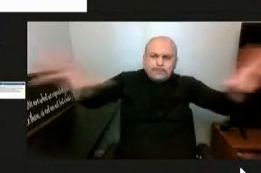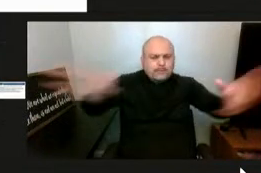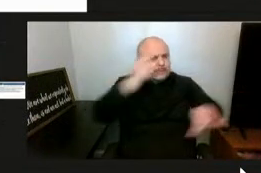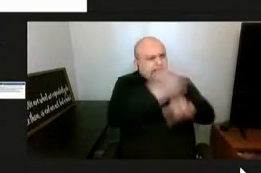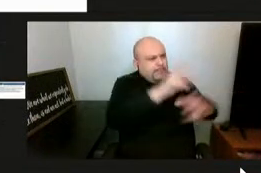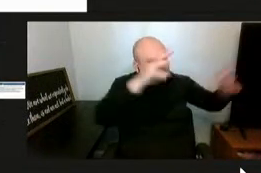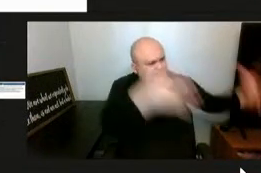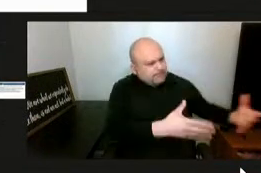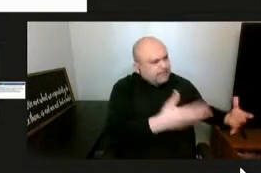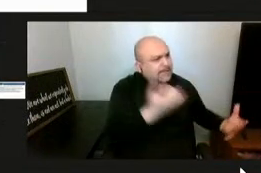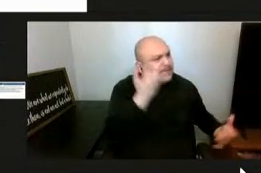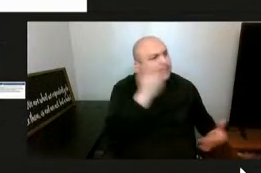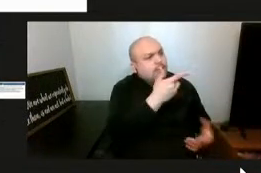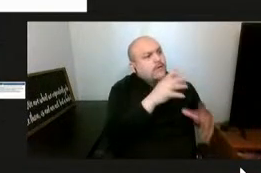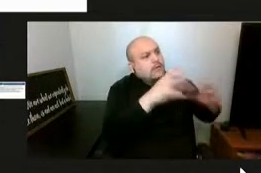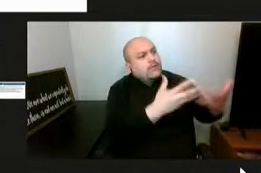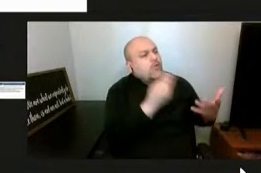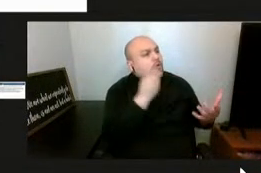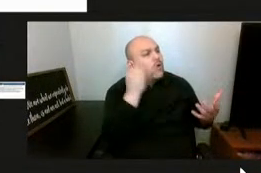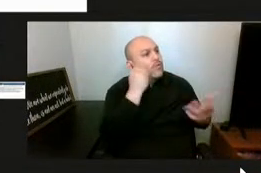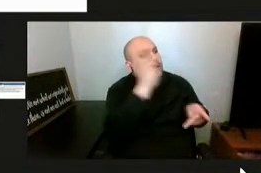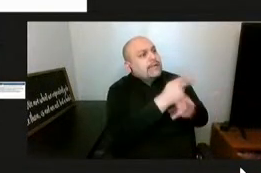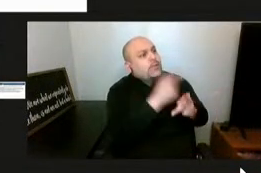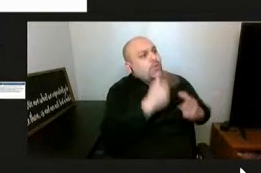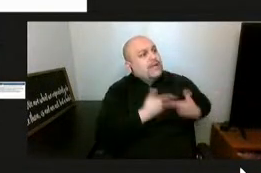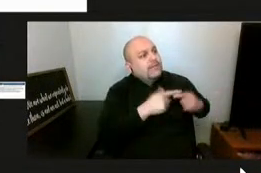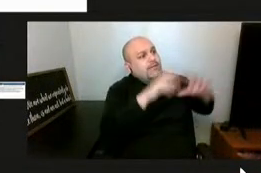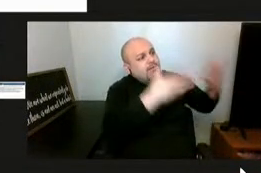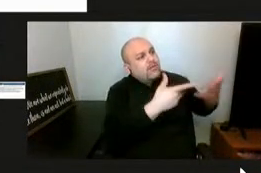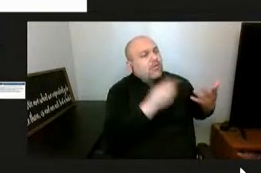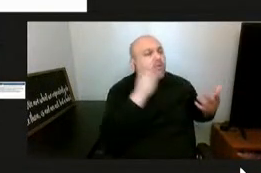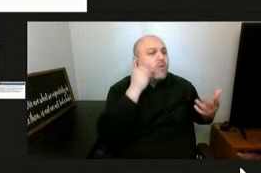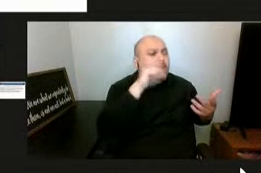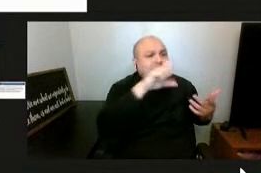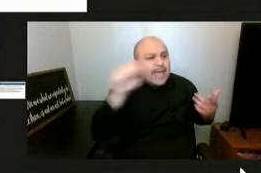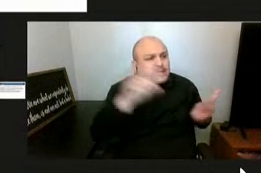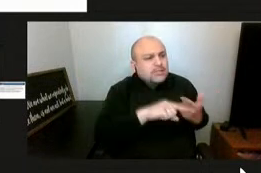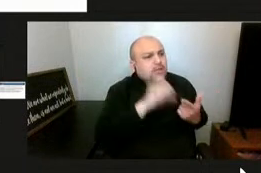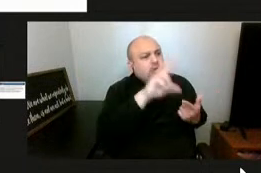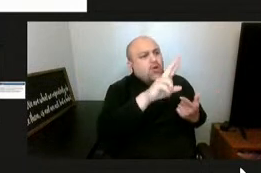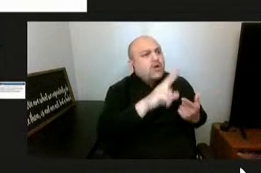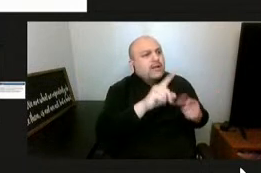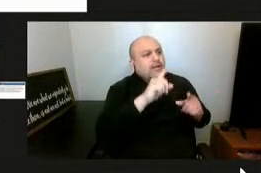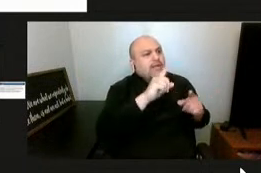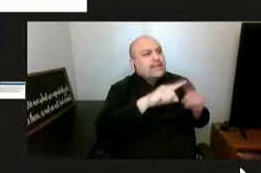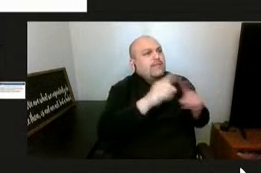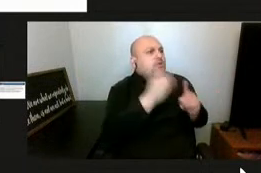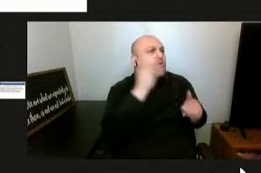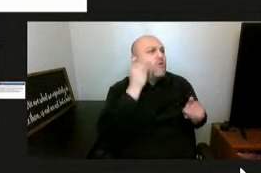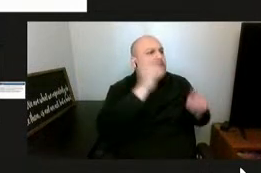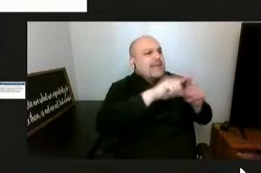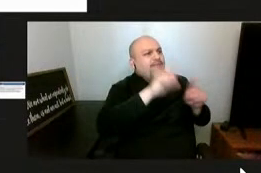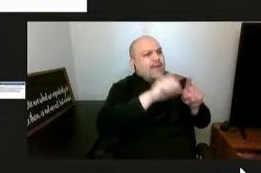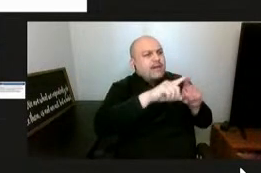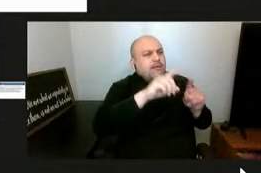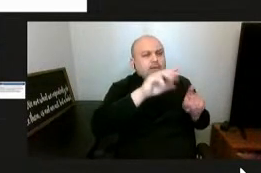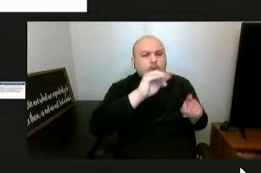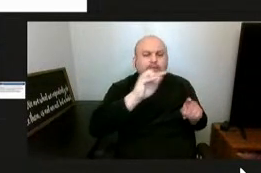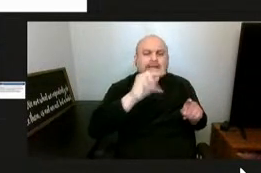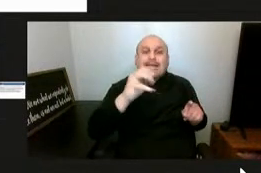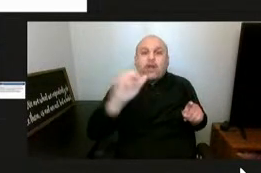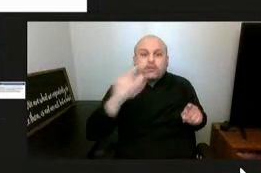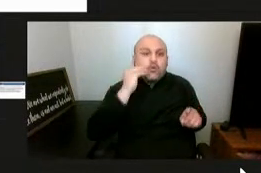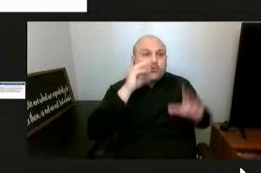congregate housing, those who are in homeless or in multi-generational housing. The last